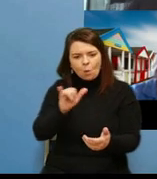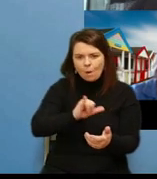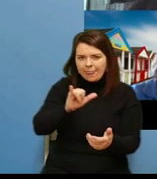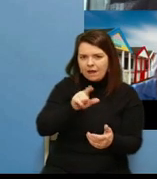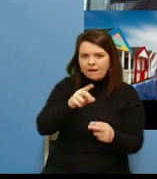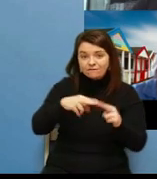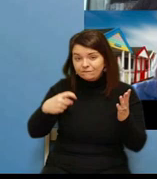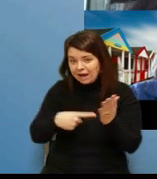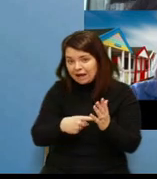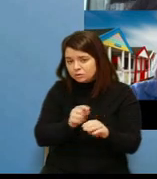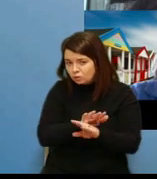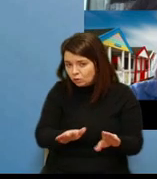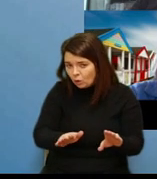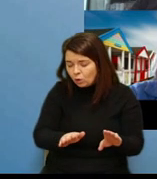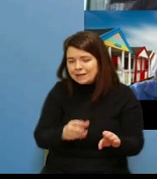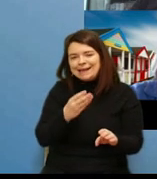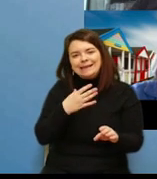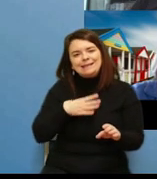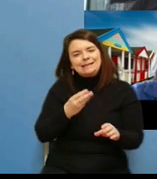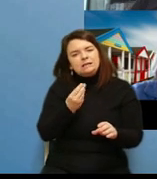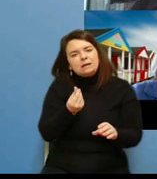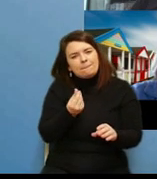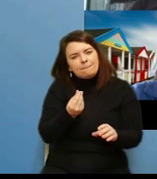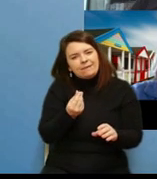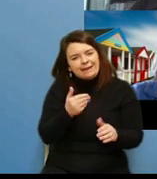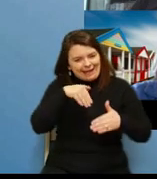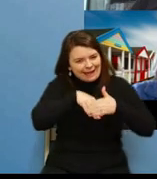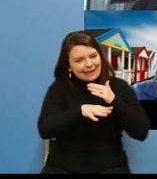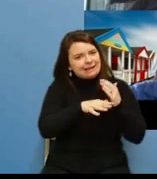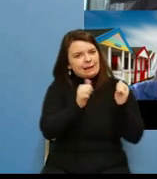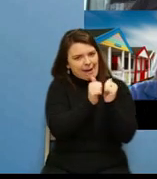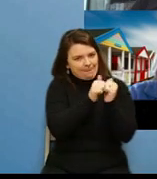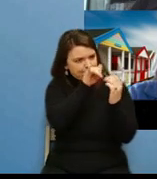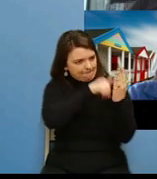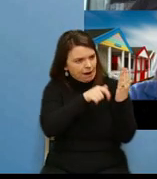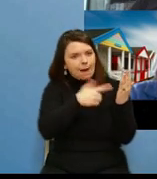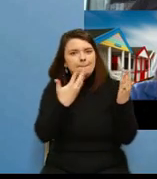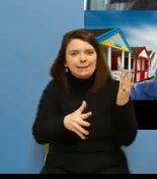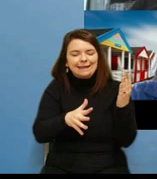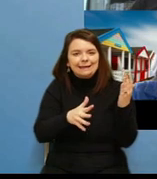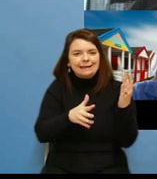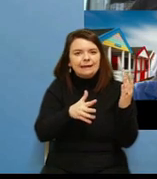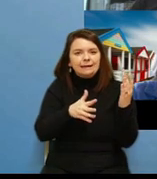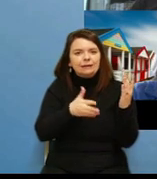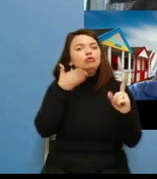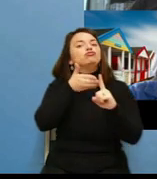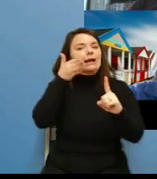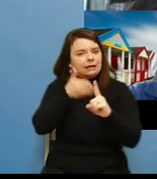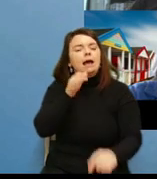waste of time. And whether that's based in fact or not, I think there needs to be something in this paper which